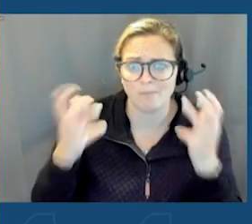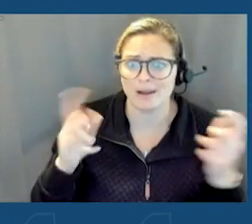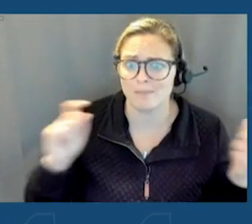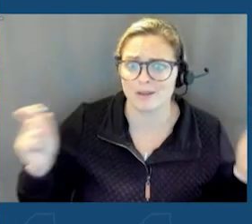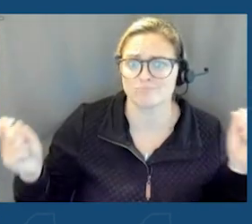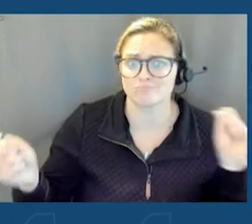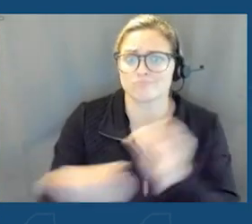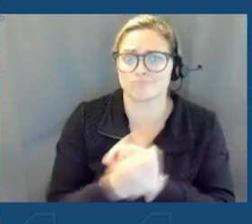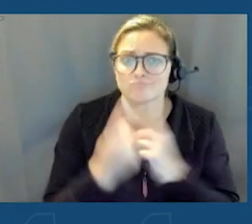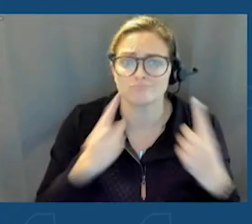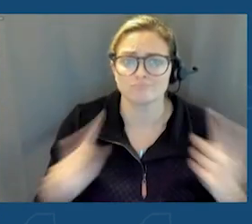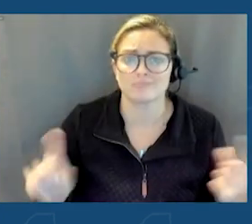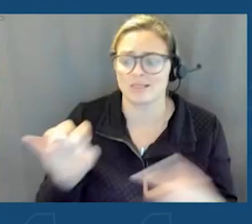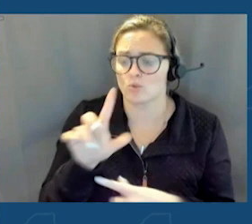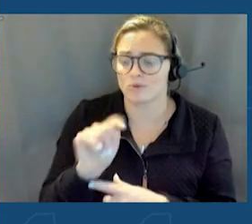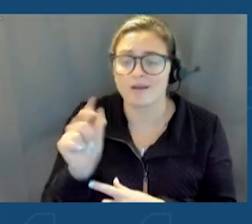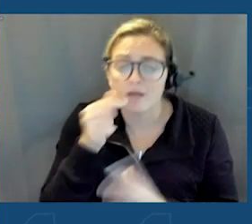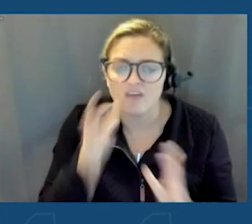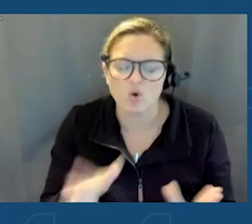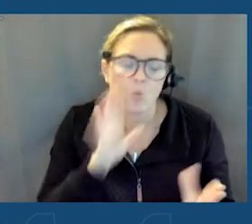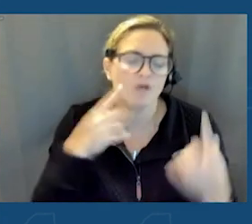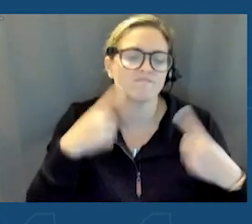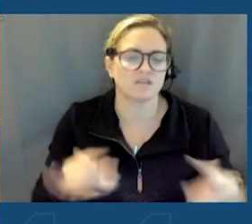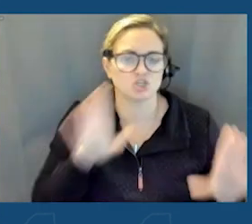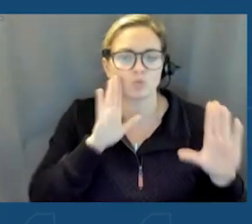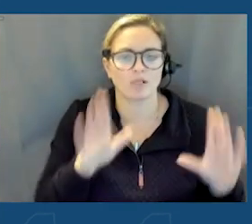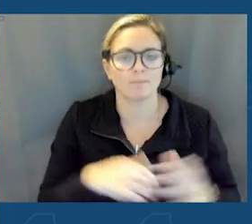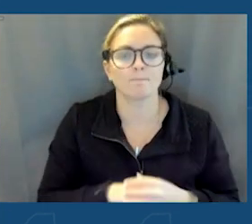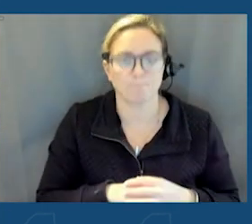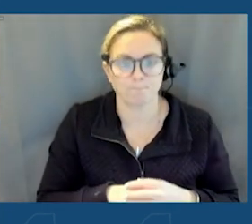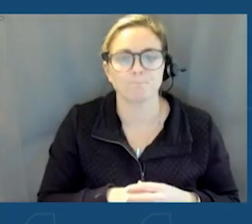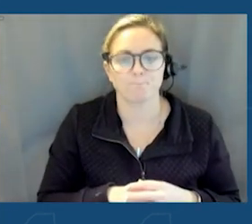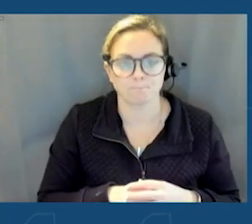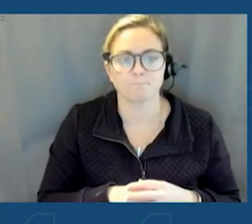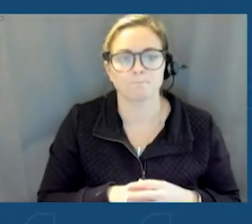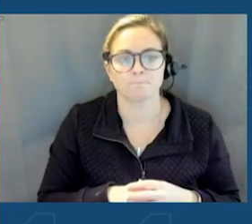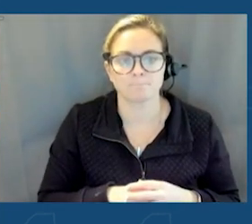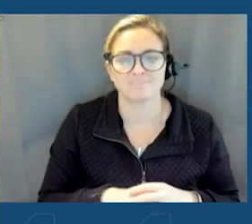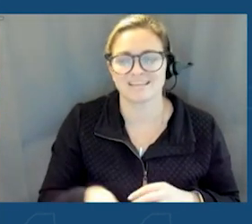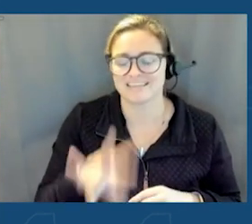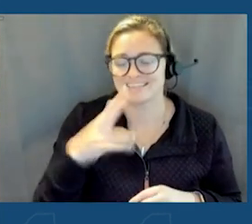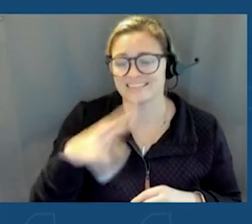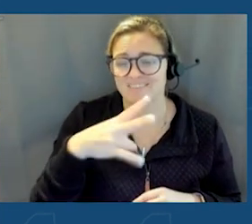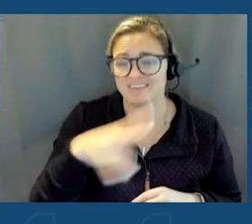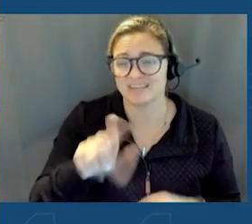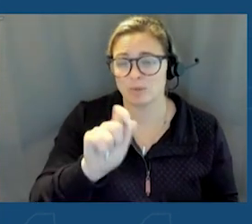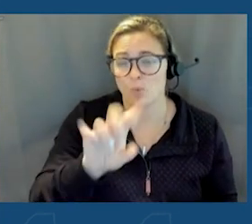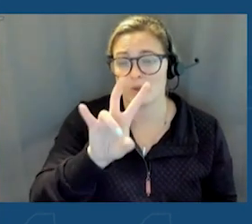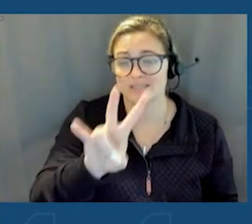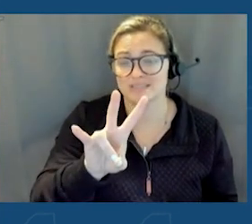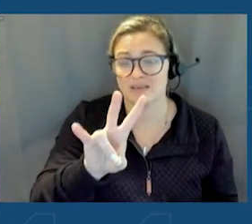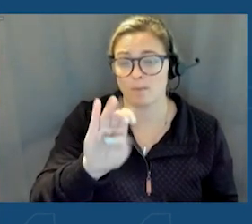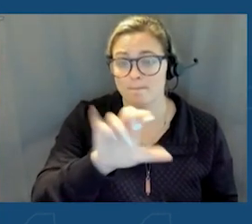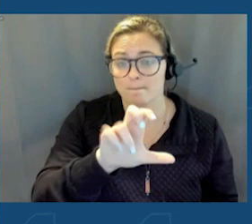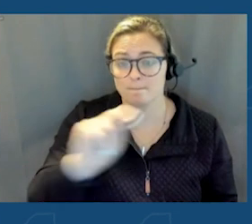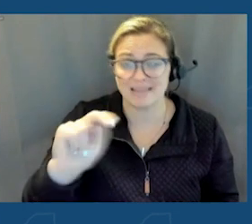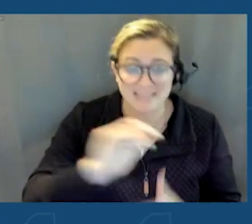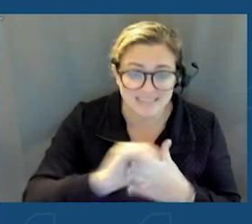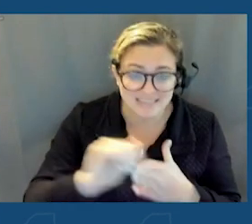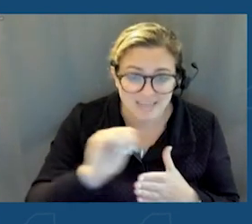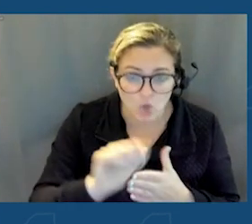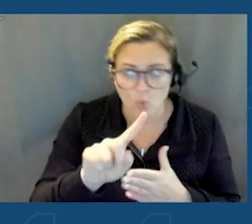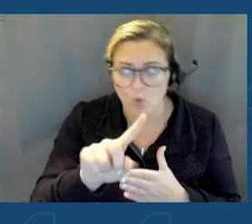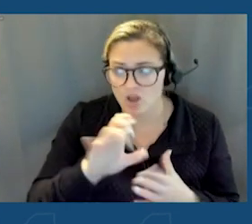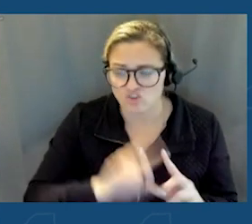governor. So we're going to get that done. And with that, we're spending over $17.7 billion in 100 projects